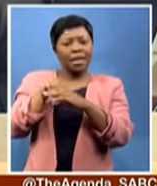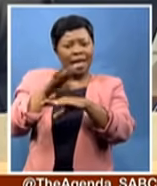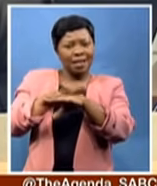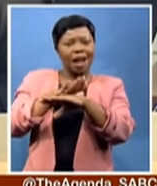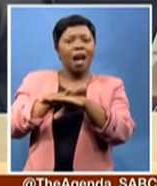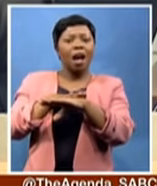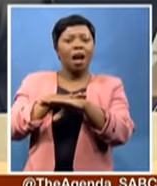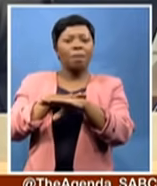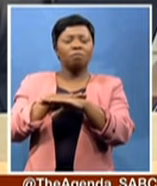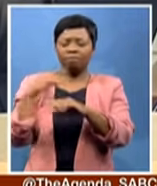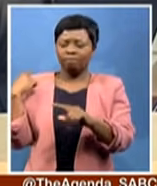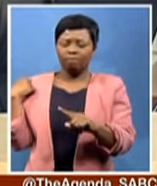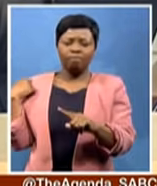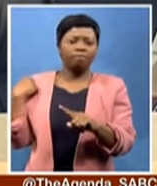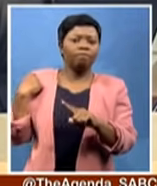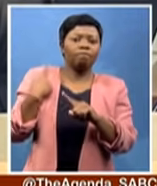existence.